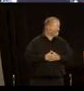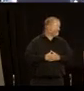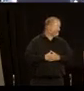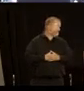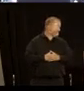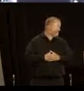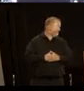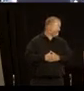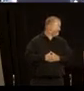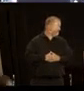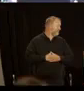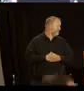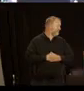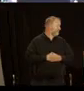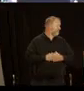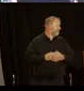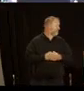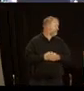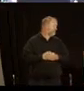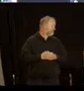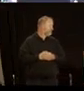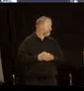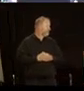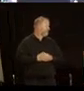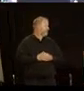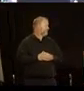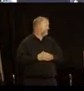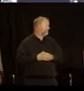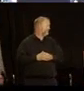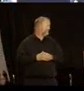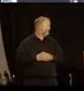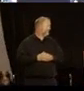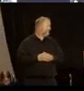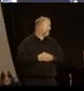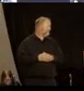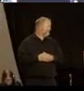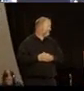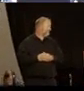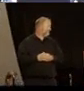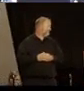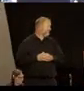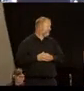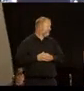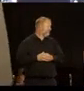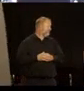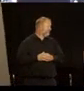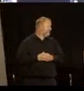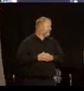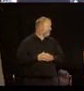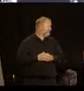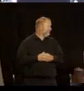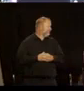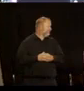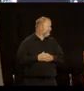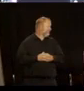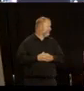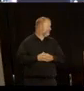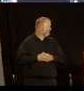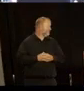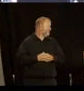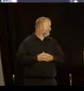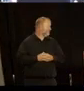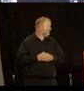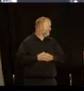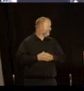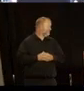And then Galvano Award. Okay. All right, you want me to do the award? Ask him if you want to just talk about him.